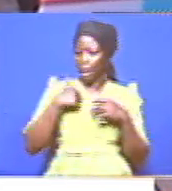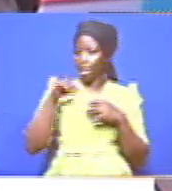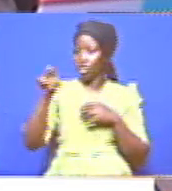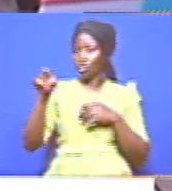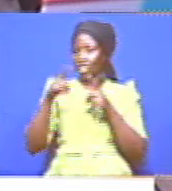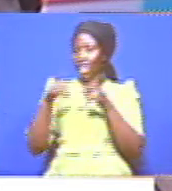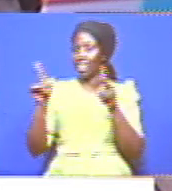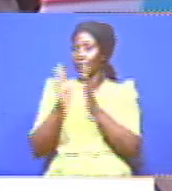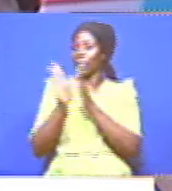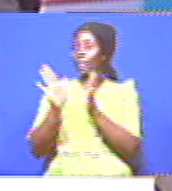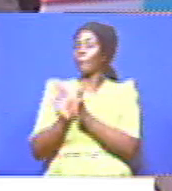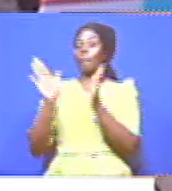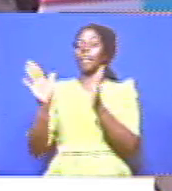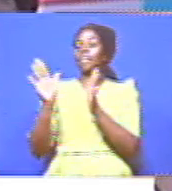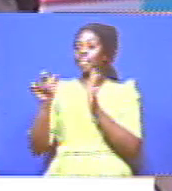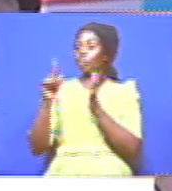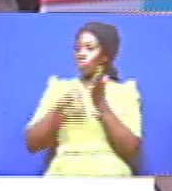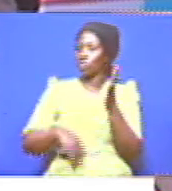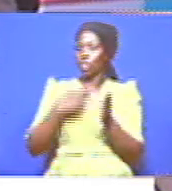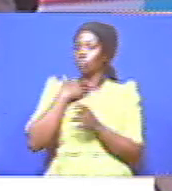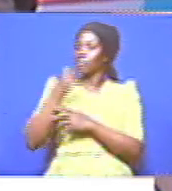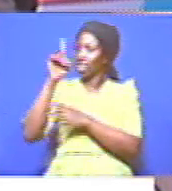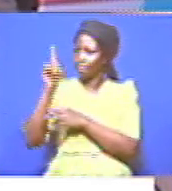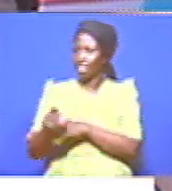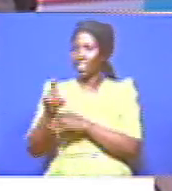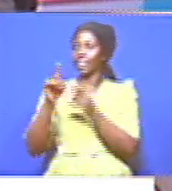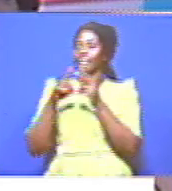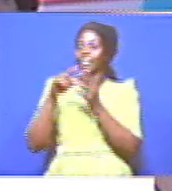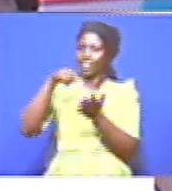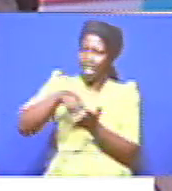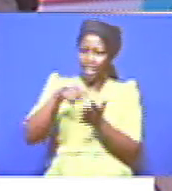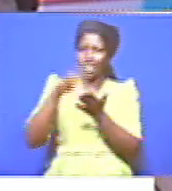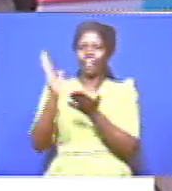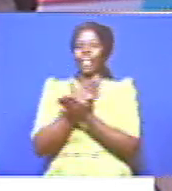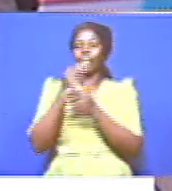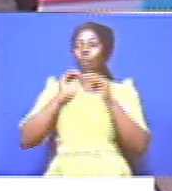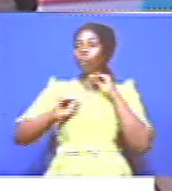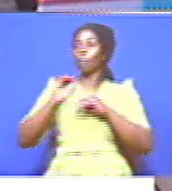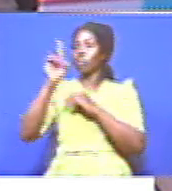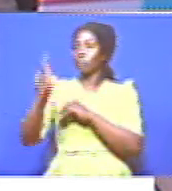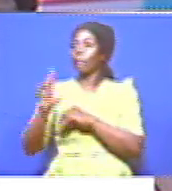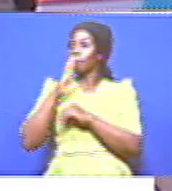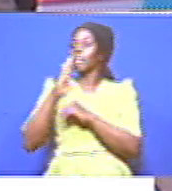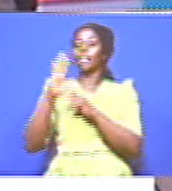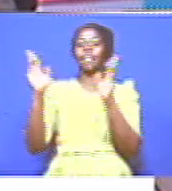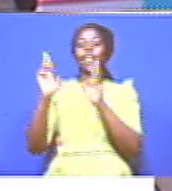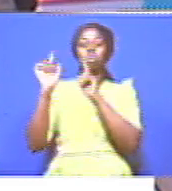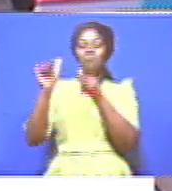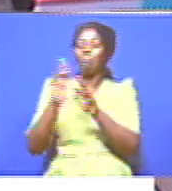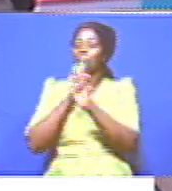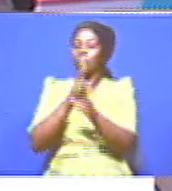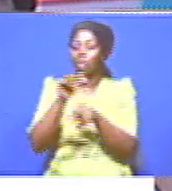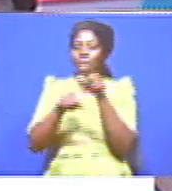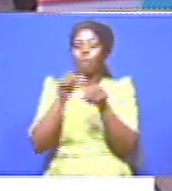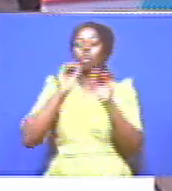Mm-hmm. But this is really what we want. Mm-hmm. We must really stand up to fight corruption. Mm-hmm. You must be willing to come and report about corruption. Mm-hmm. And